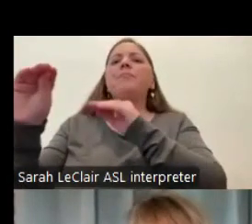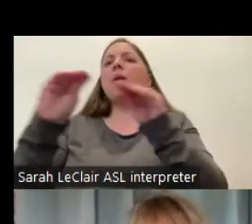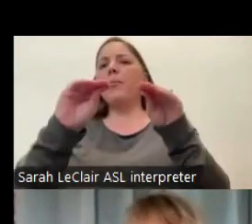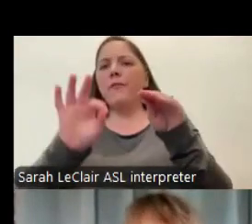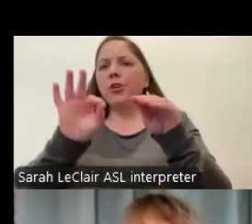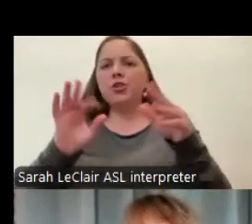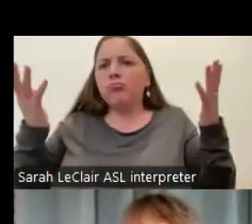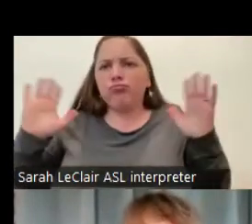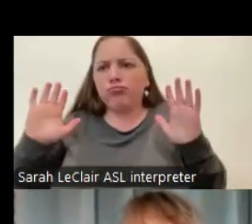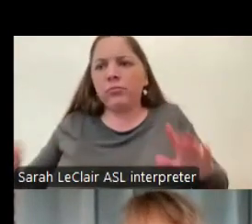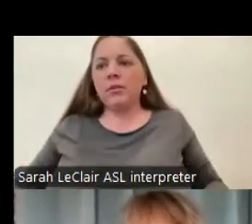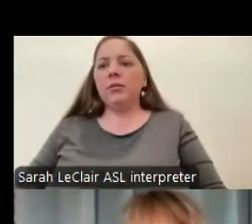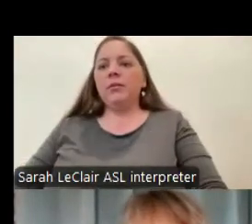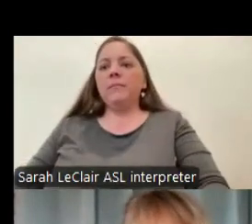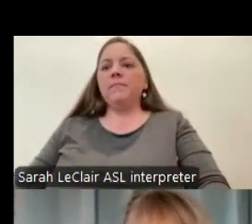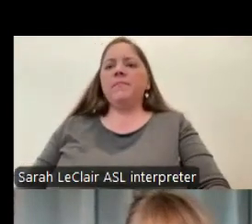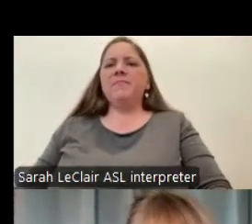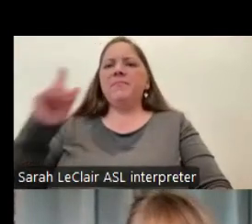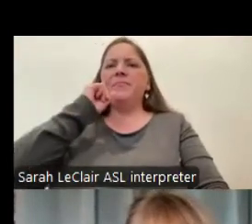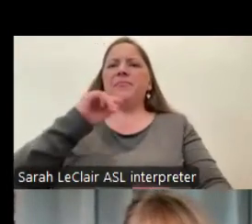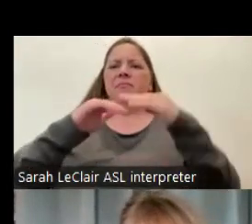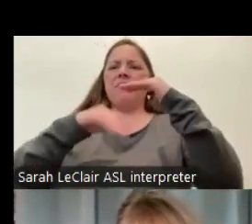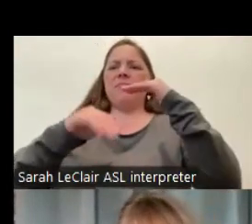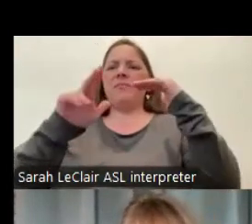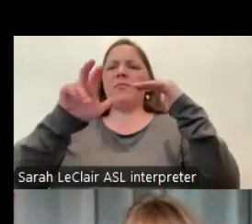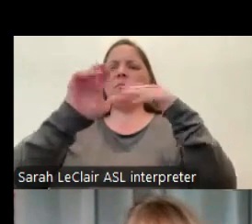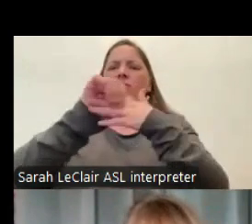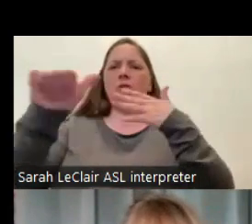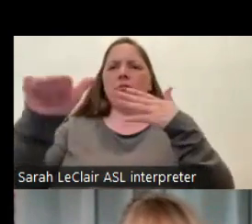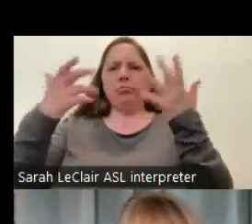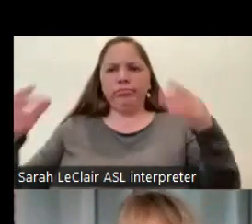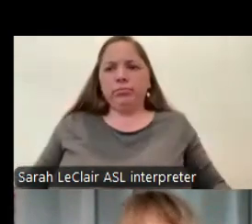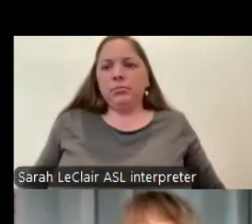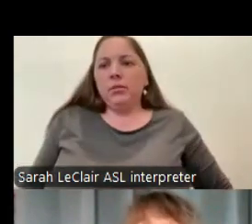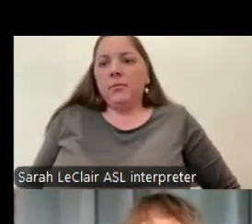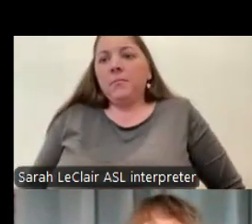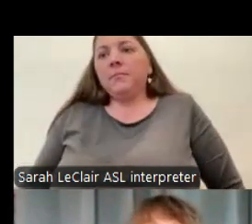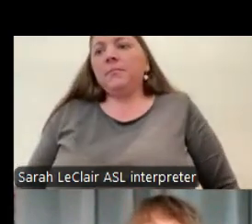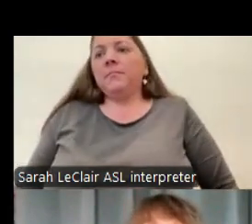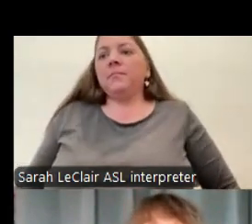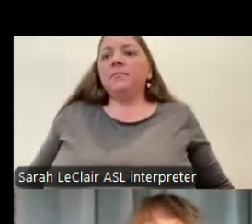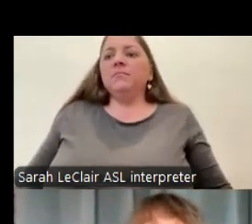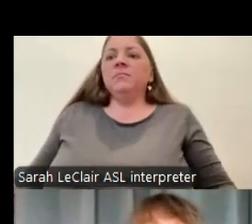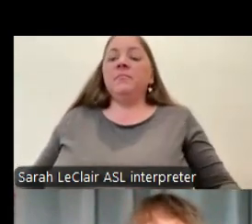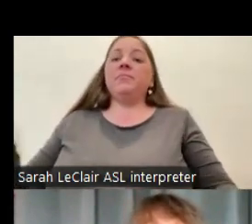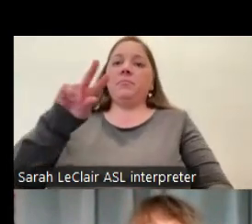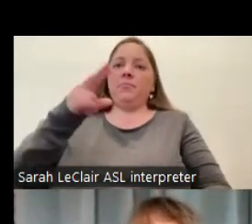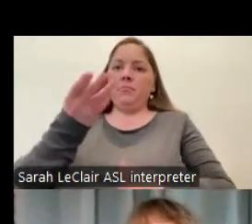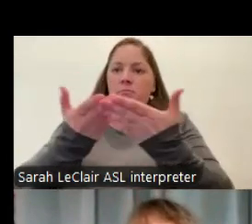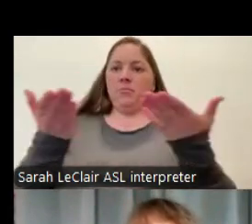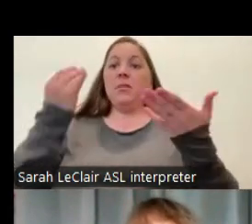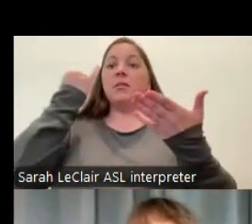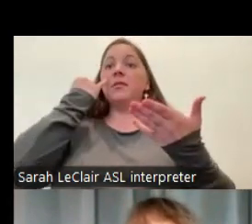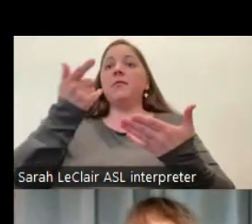other half, I think it's averaged less than $300. Then the second thing I want to tell you is that when you